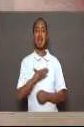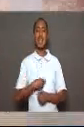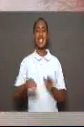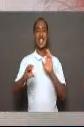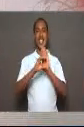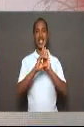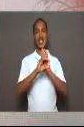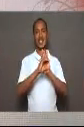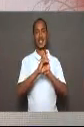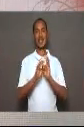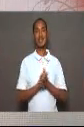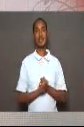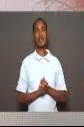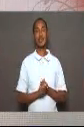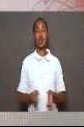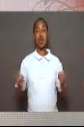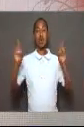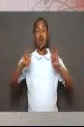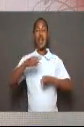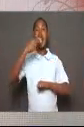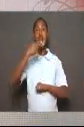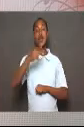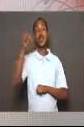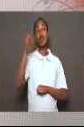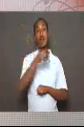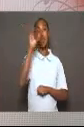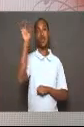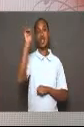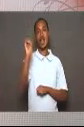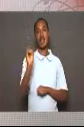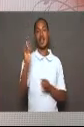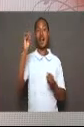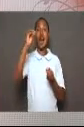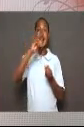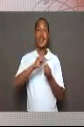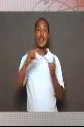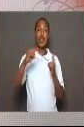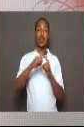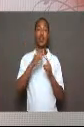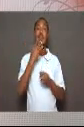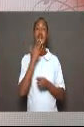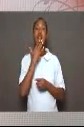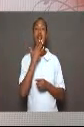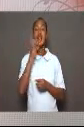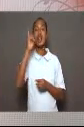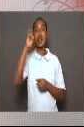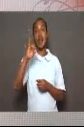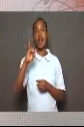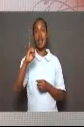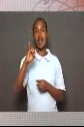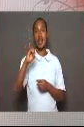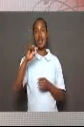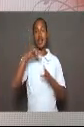agent. When hydrogen peroxide is added to a colored dye,